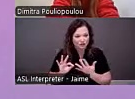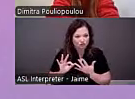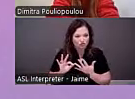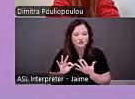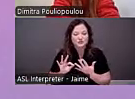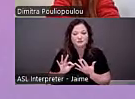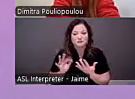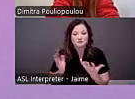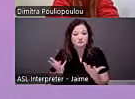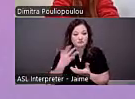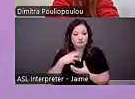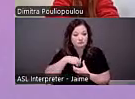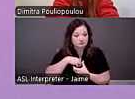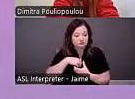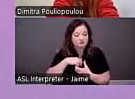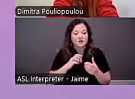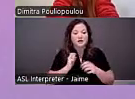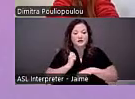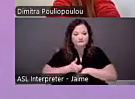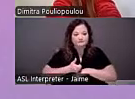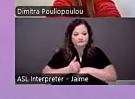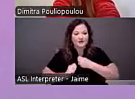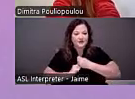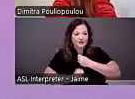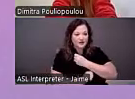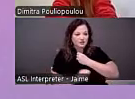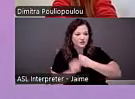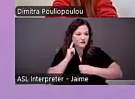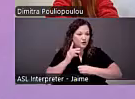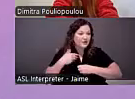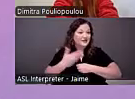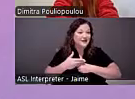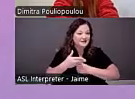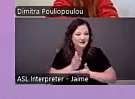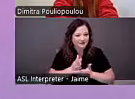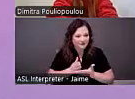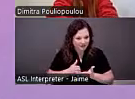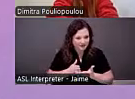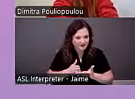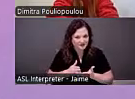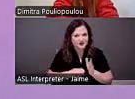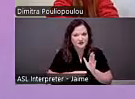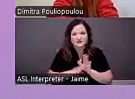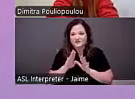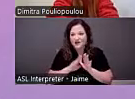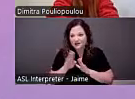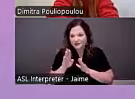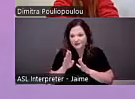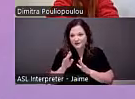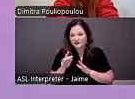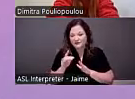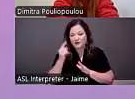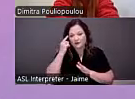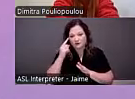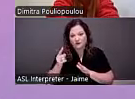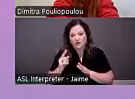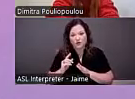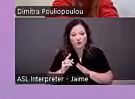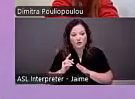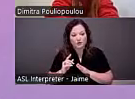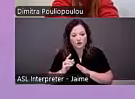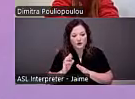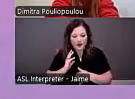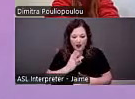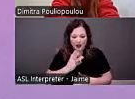together, we created the foundation for the next phase, the development of our joint protection